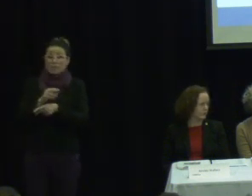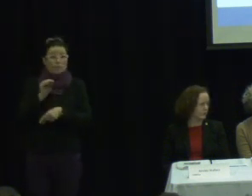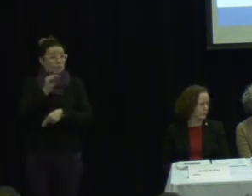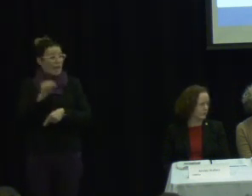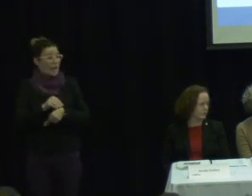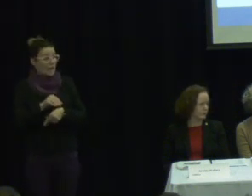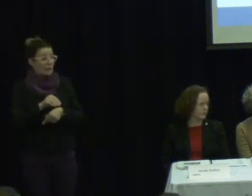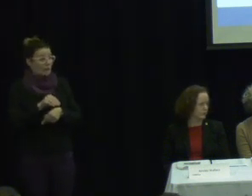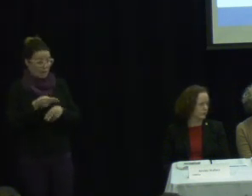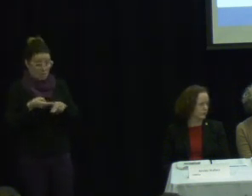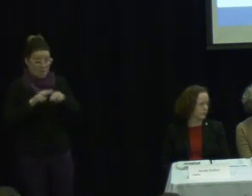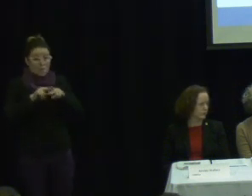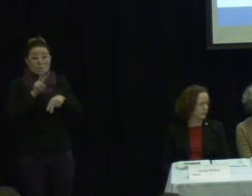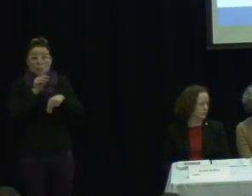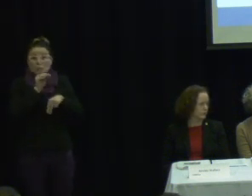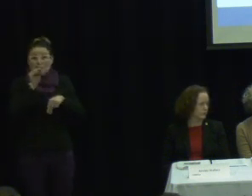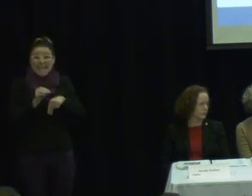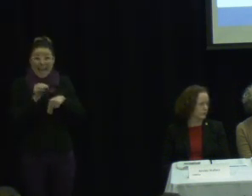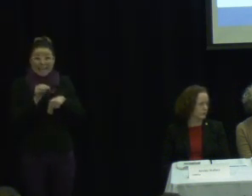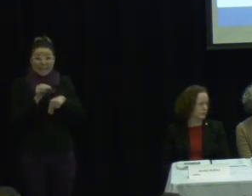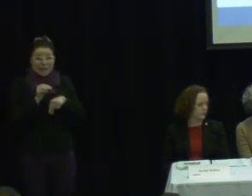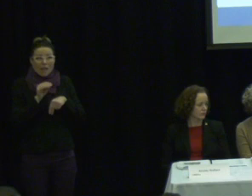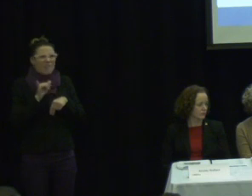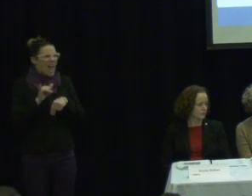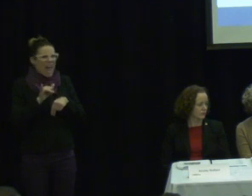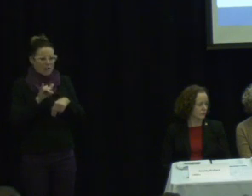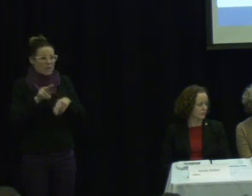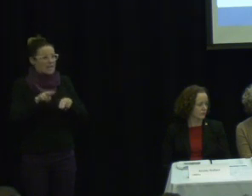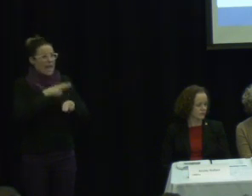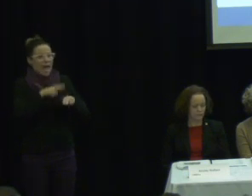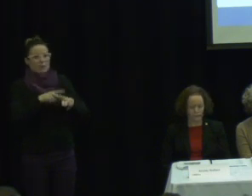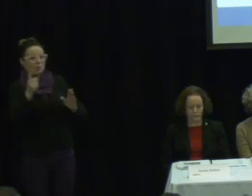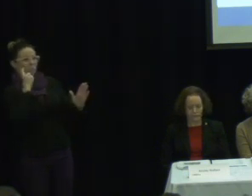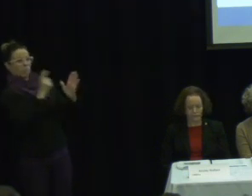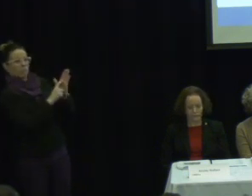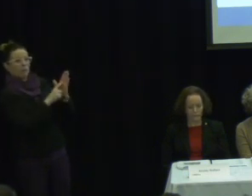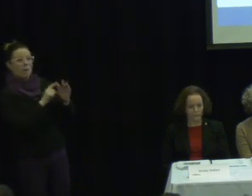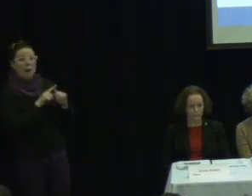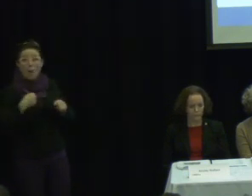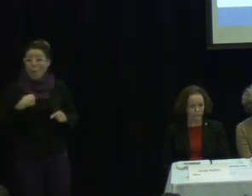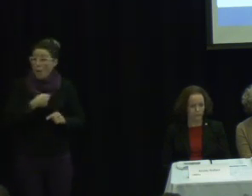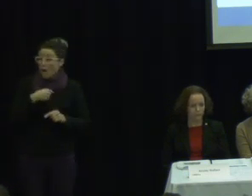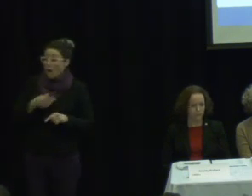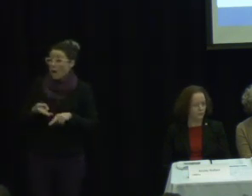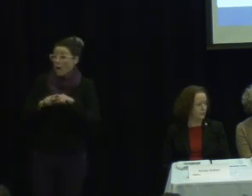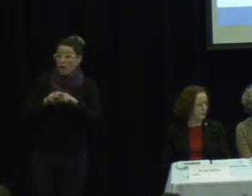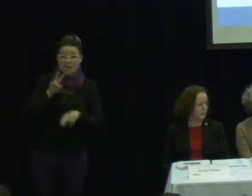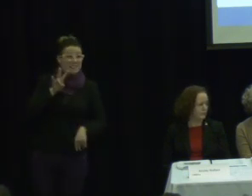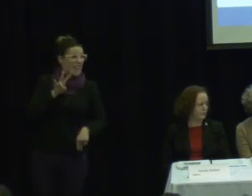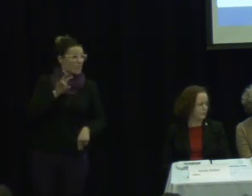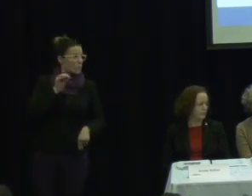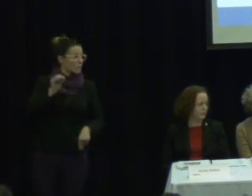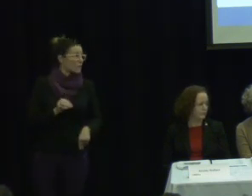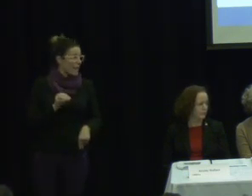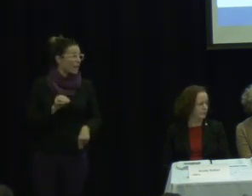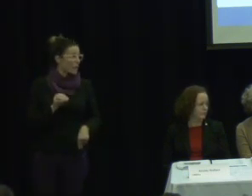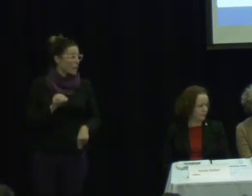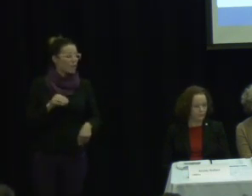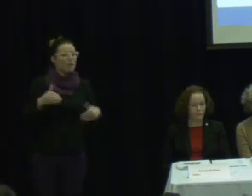national press releases. So for us to get a 7% increase, and there are two major pieces. One is our advising has greatly